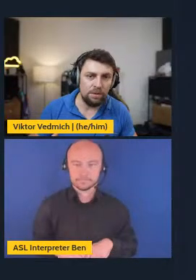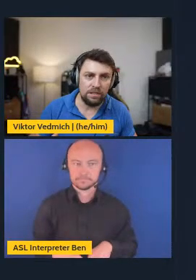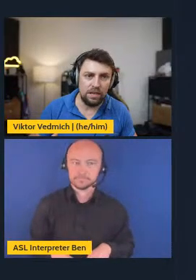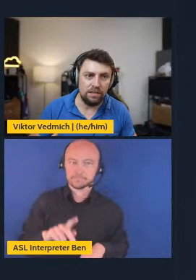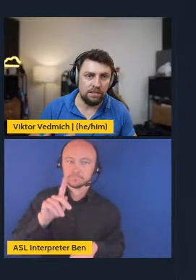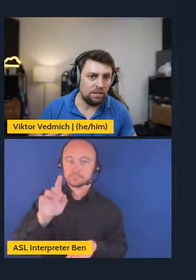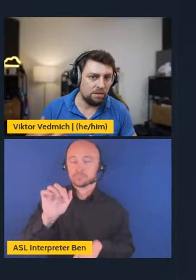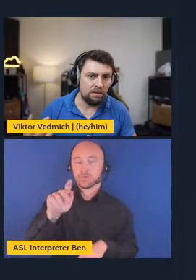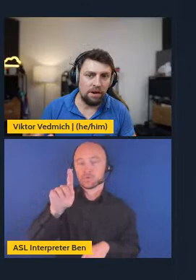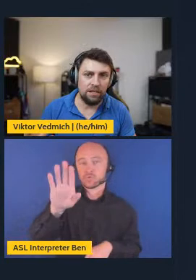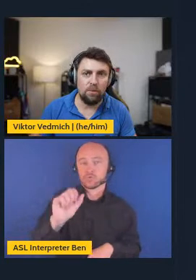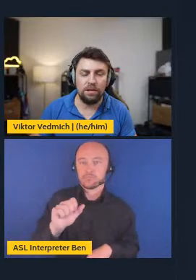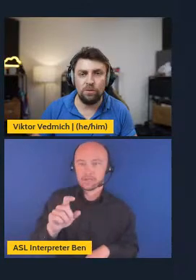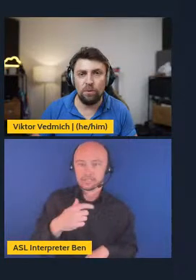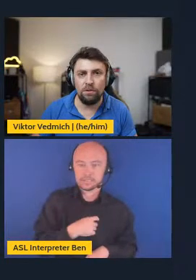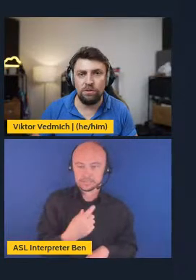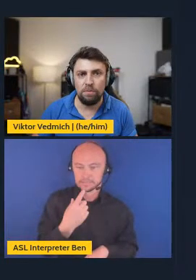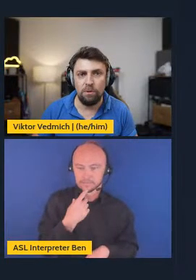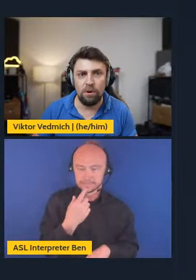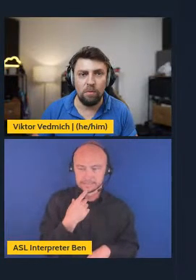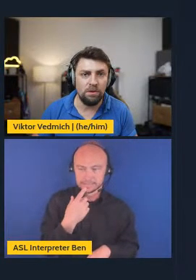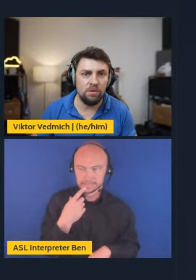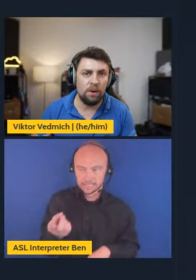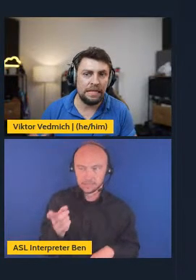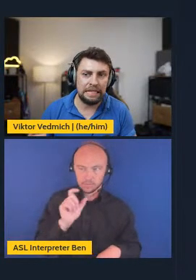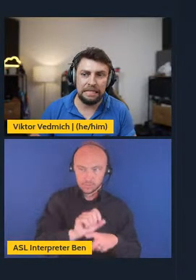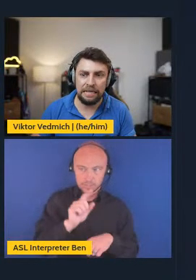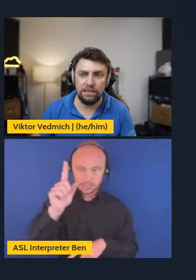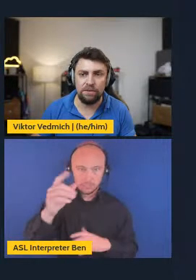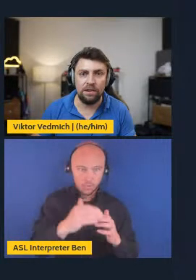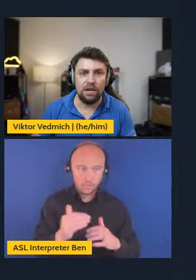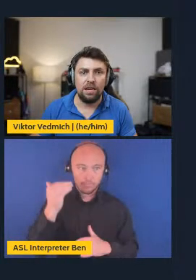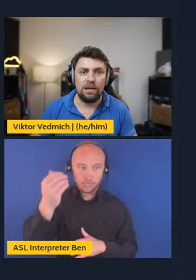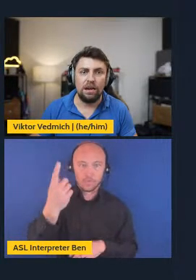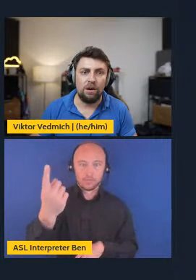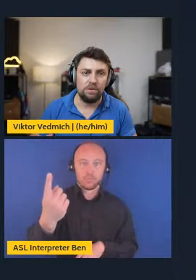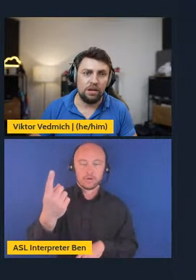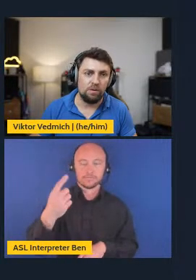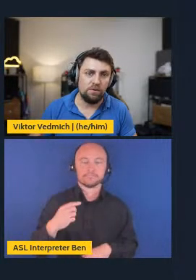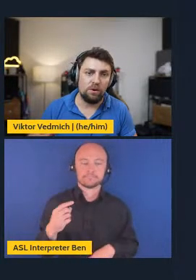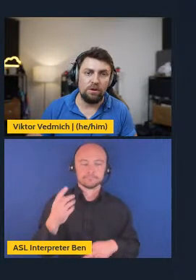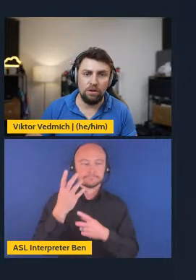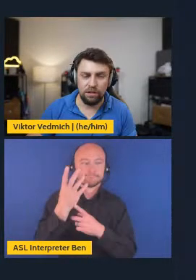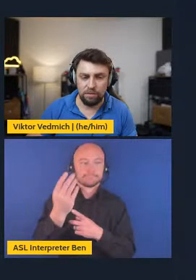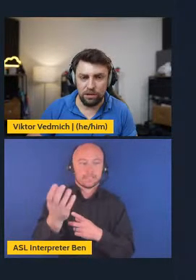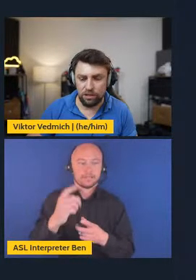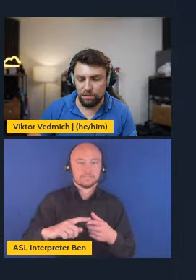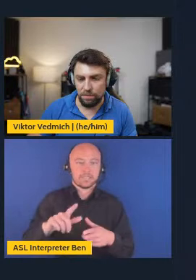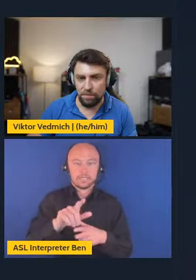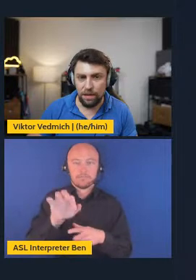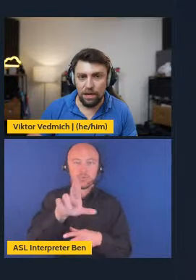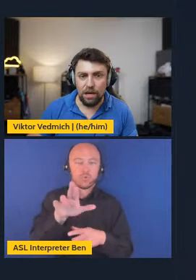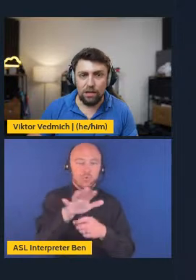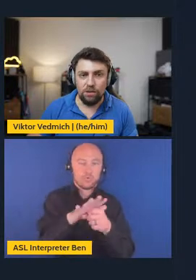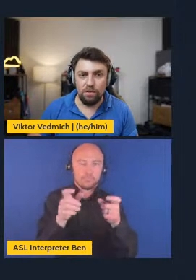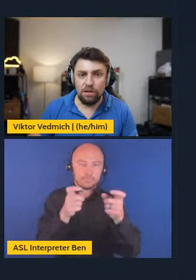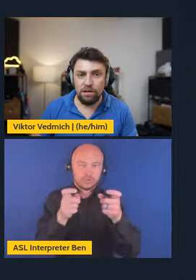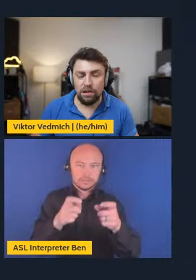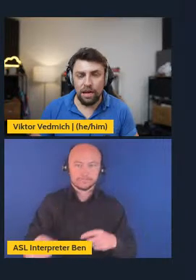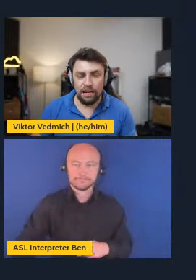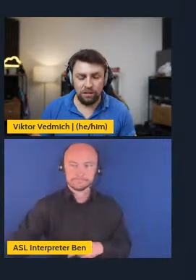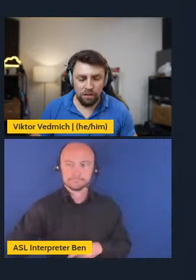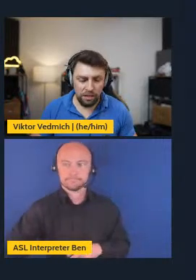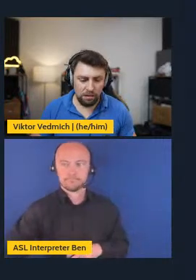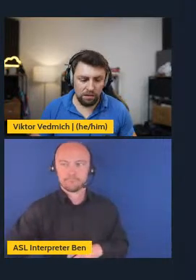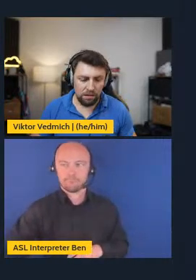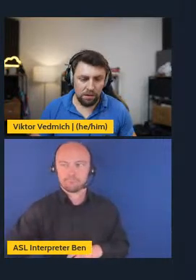I would say, it's standard de facto when you want to deploy more than one container outside of your local machine. So,